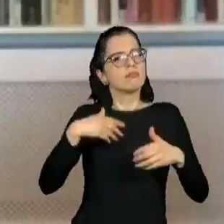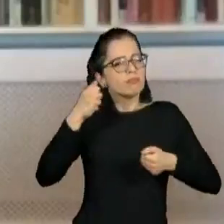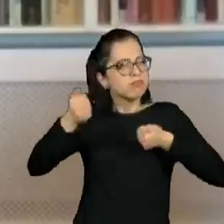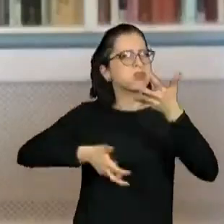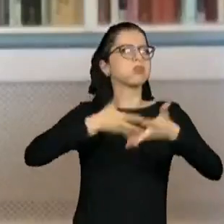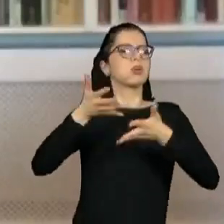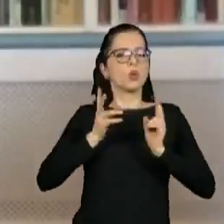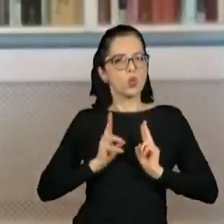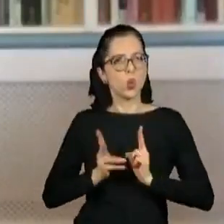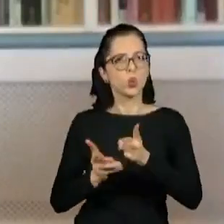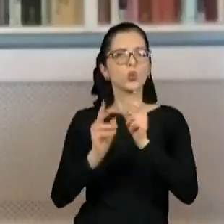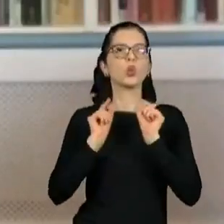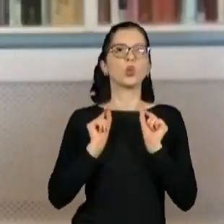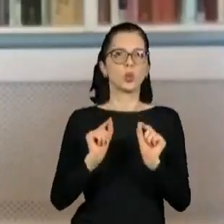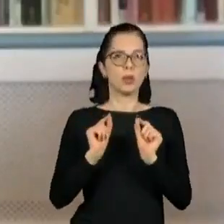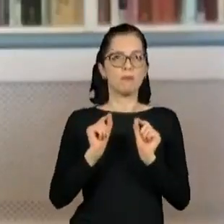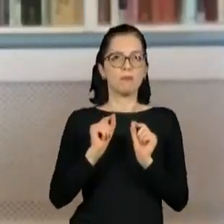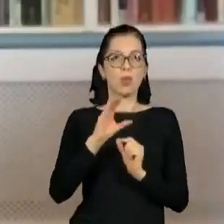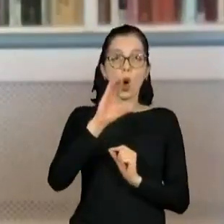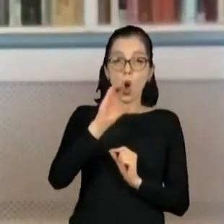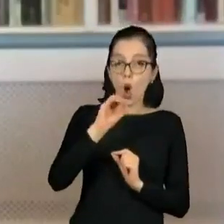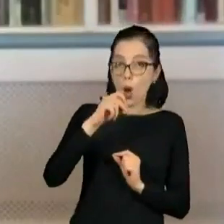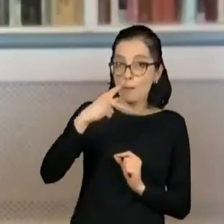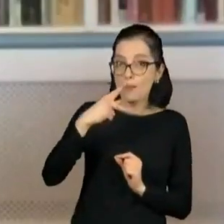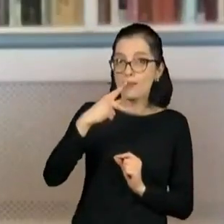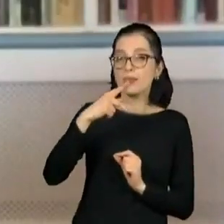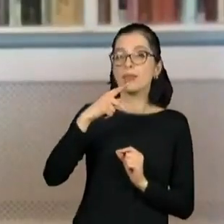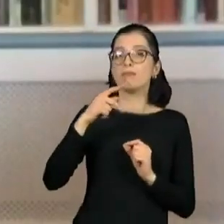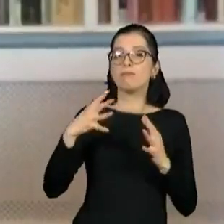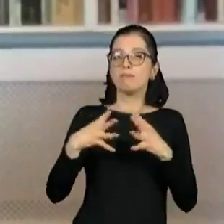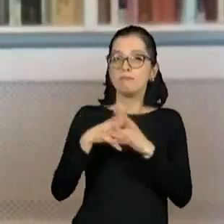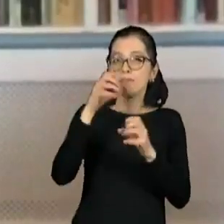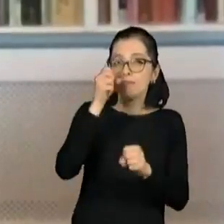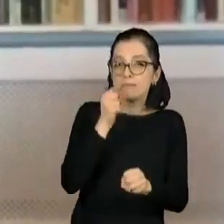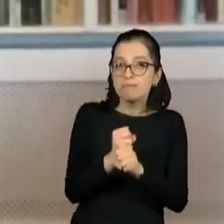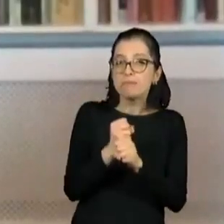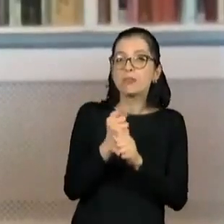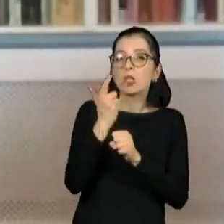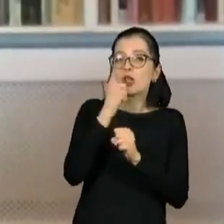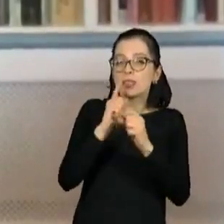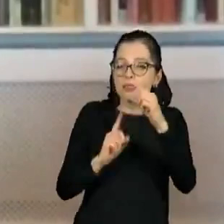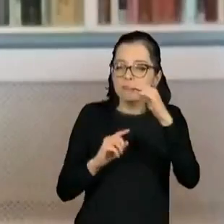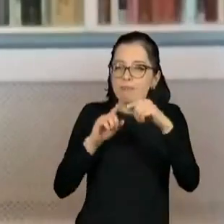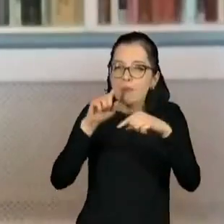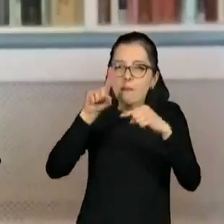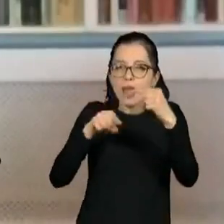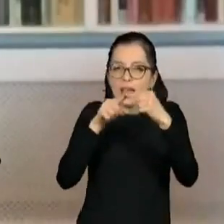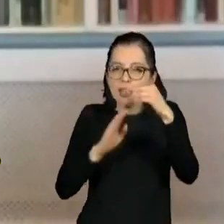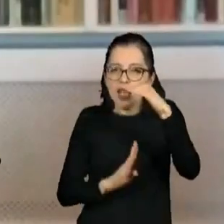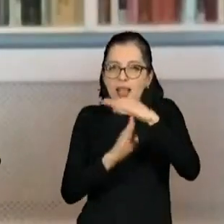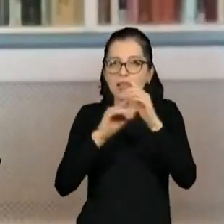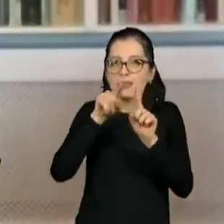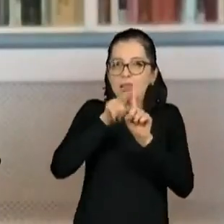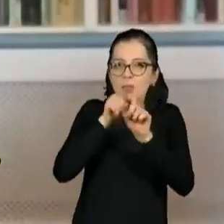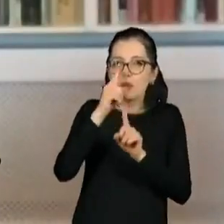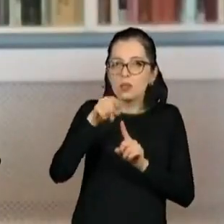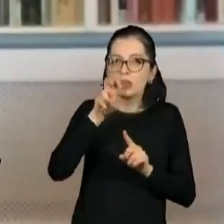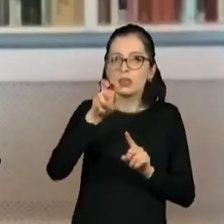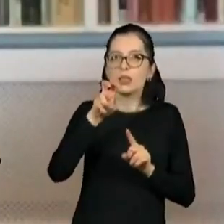and keep saying if the COP in Glasgow is aligned to 1.5, I don't